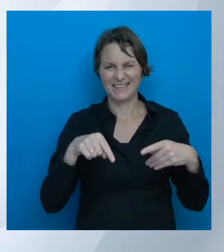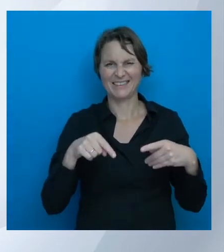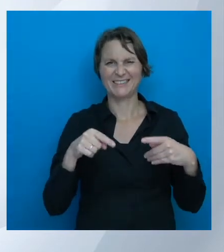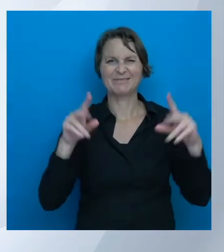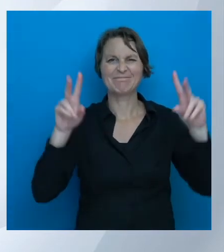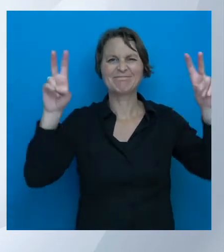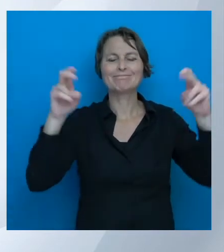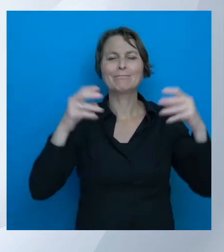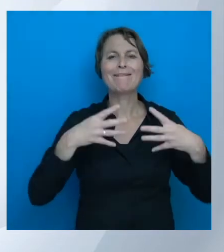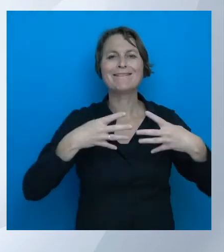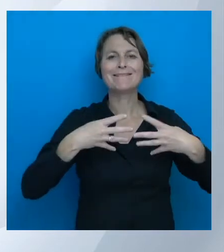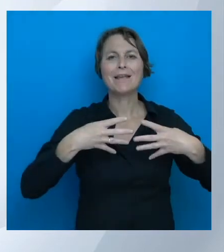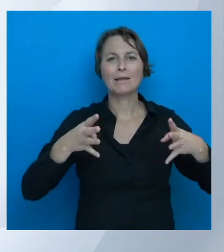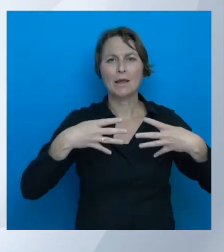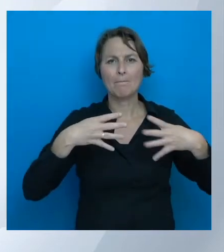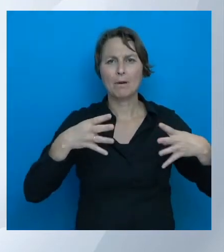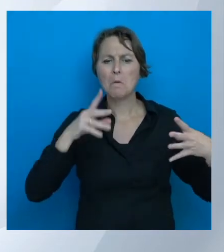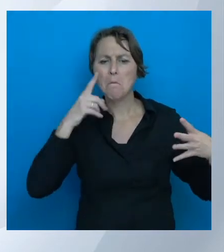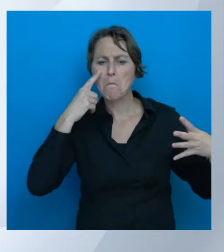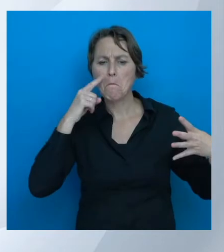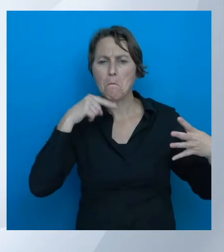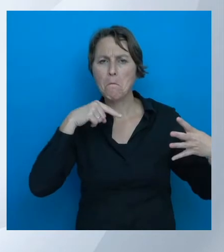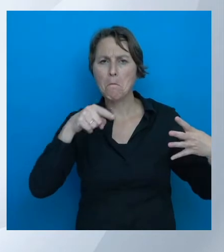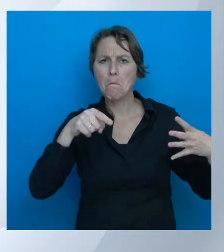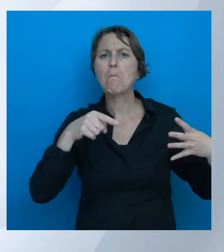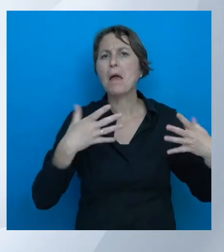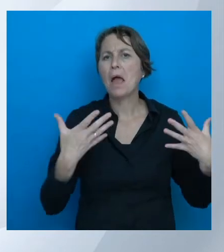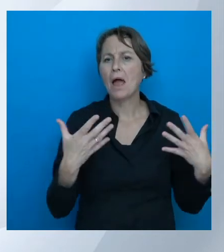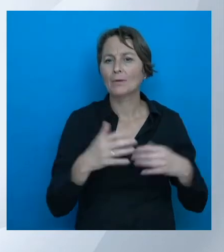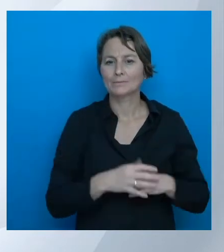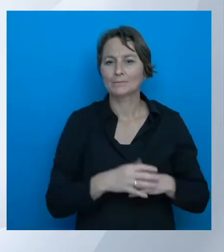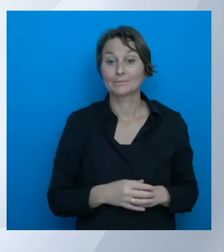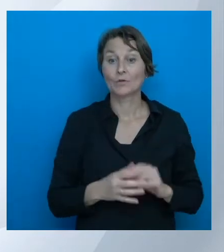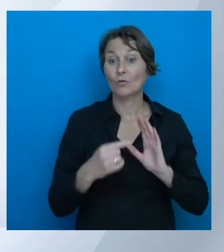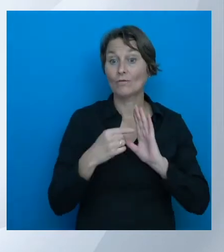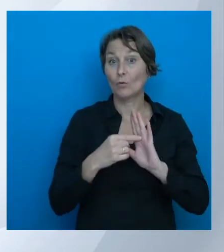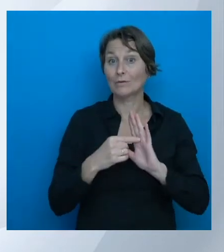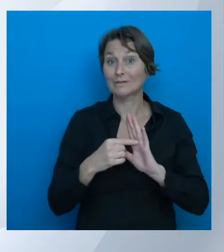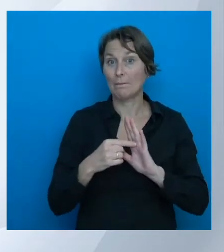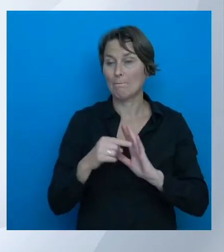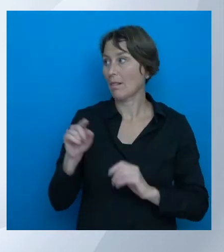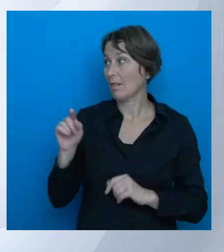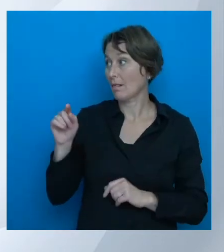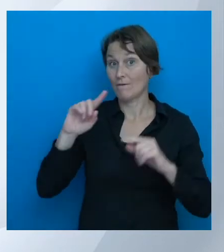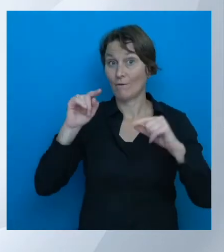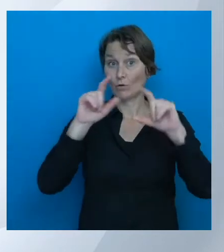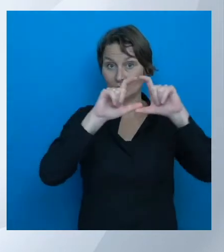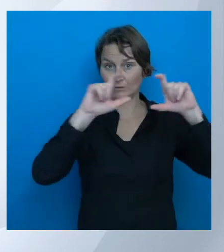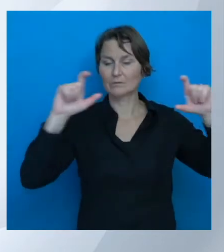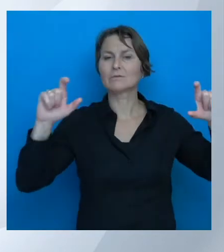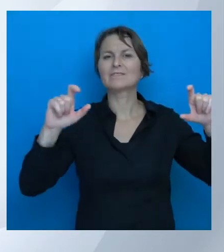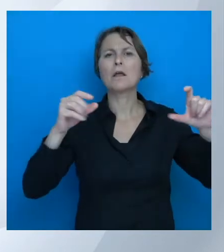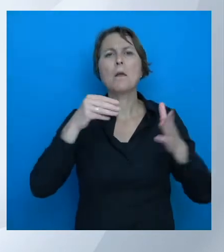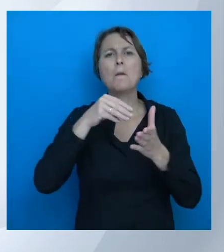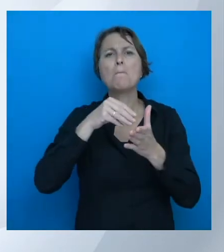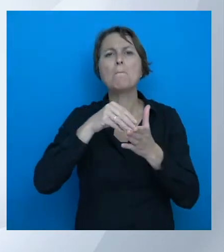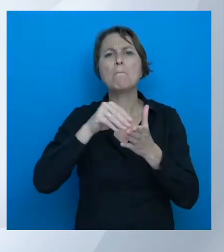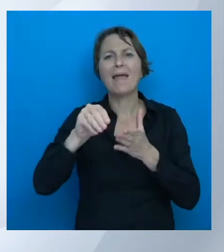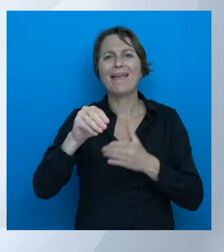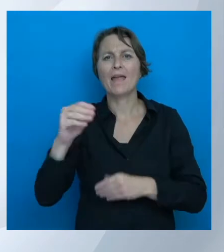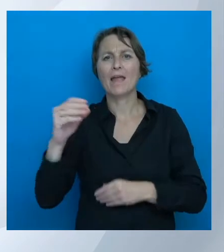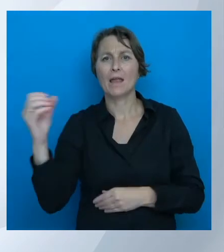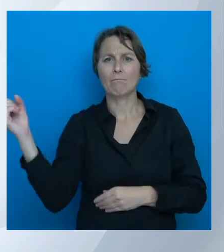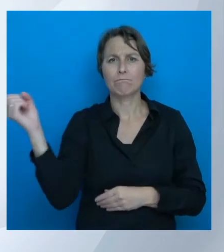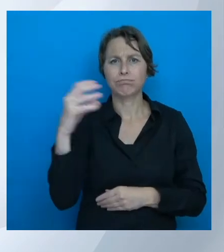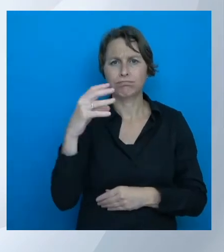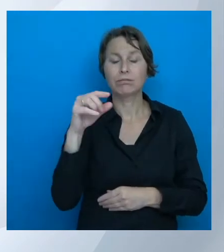you send a payload to the API server, you get authenticated. You get to some RBAC